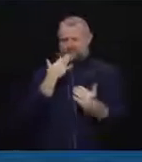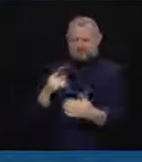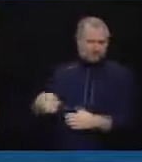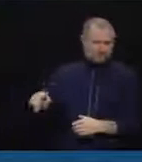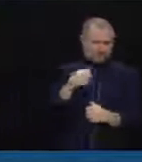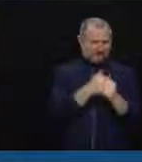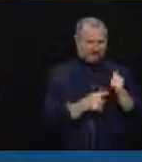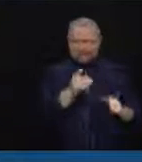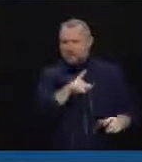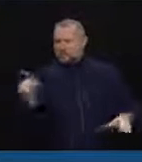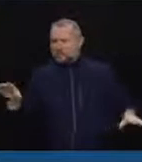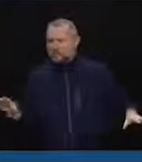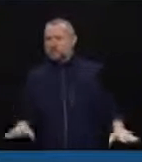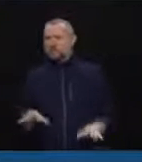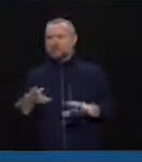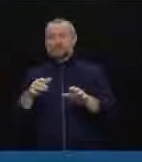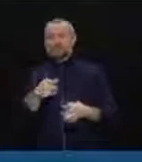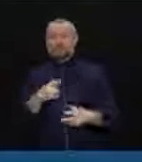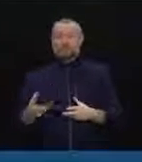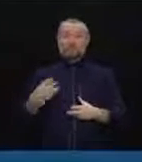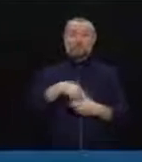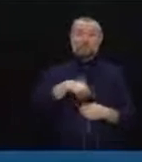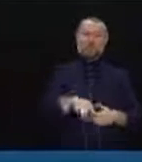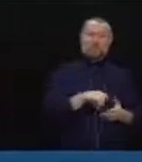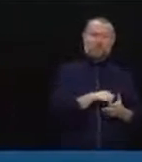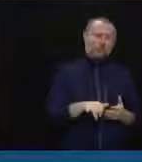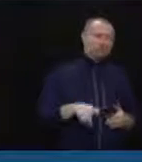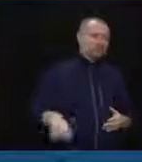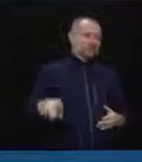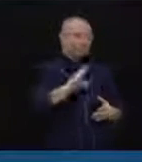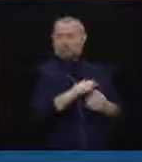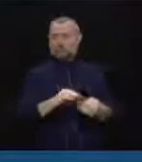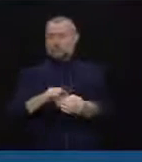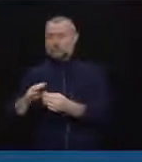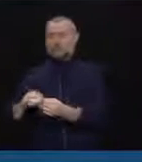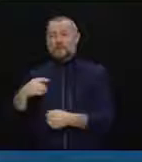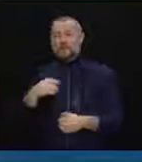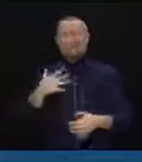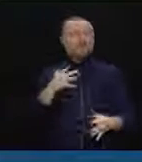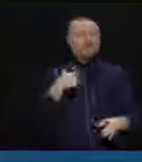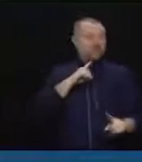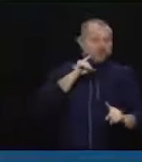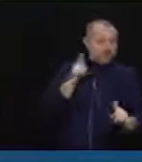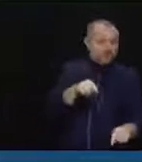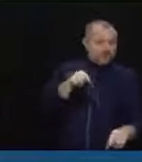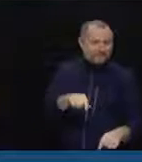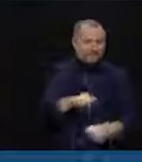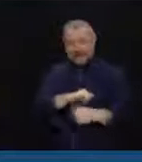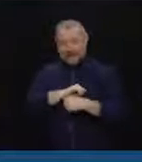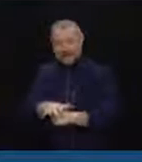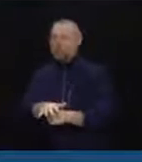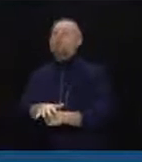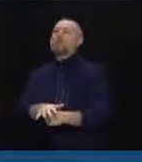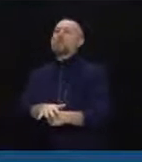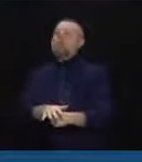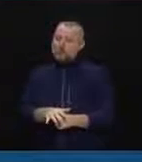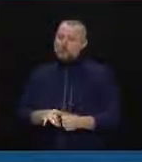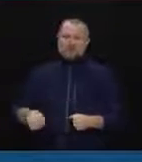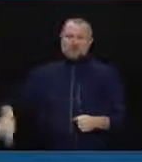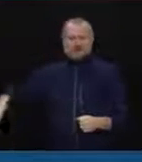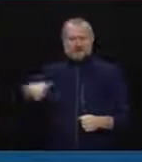did. They are part of the New York story in our response to this pandemic. They are an example of what leadership, even in their